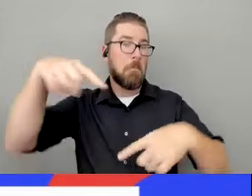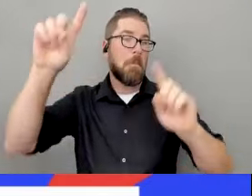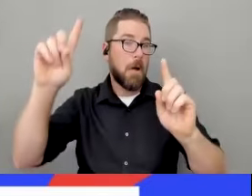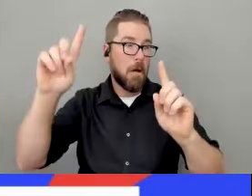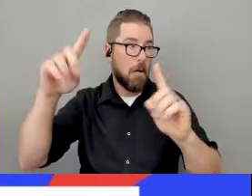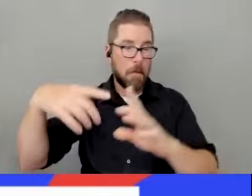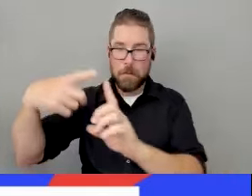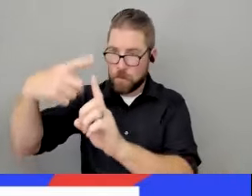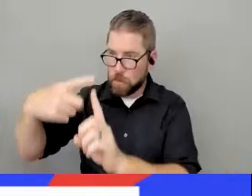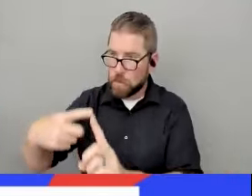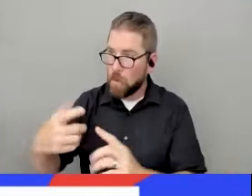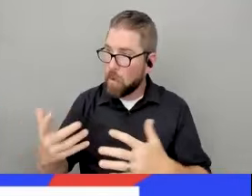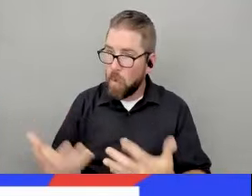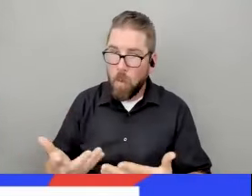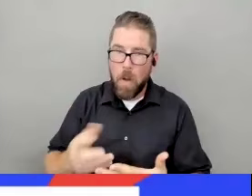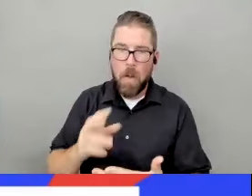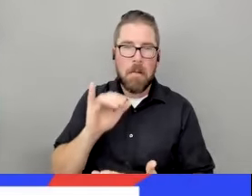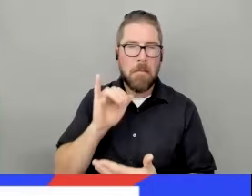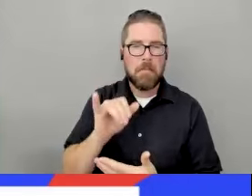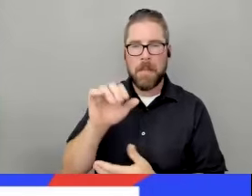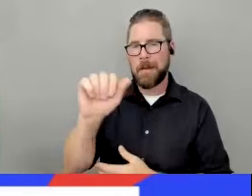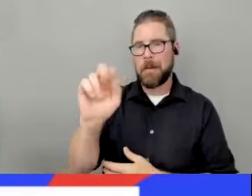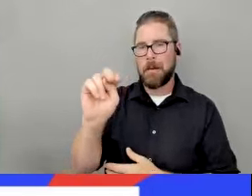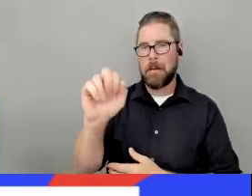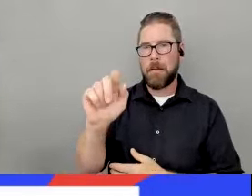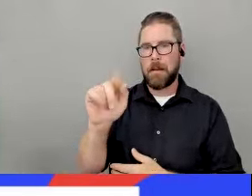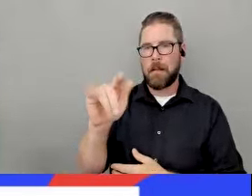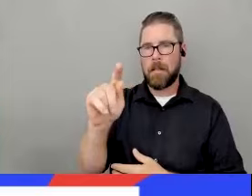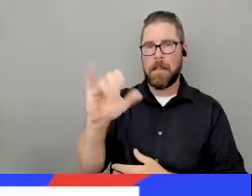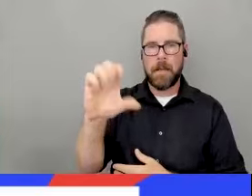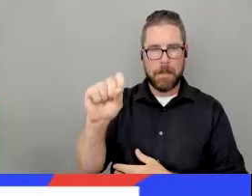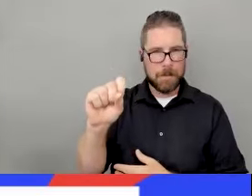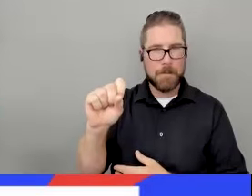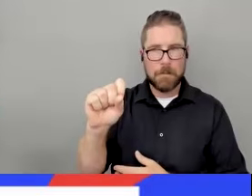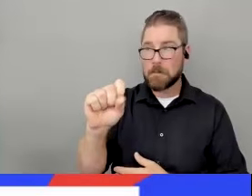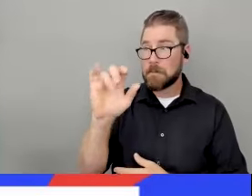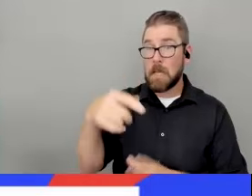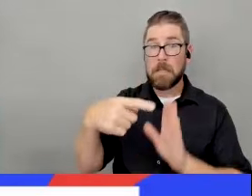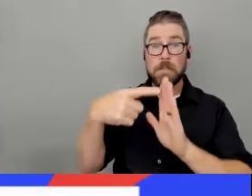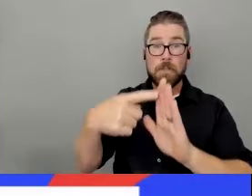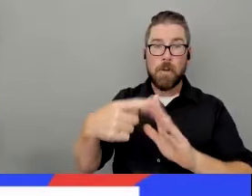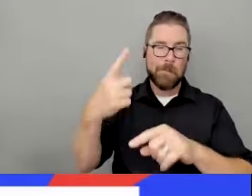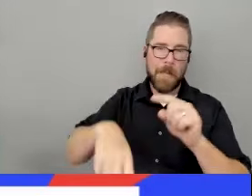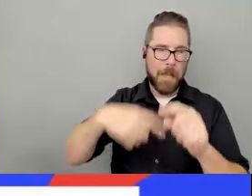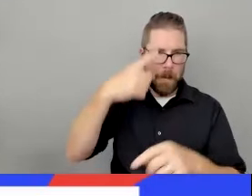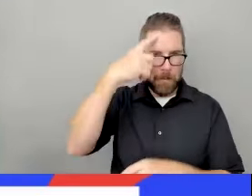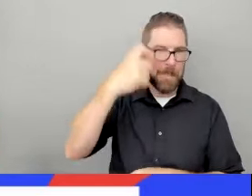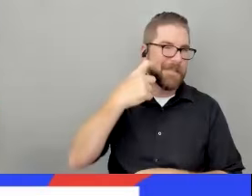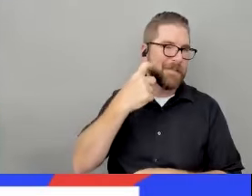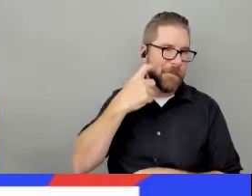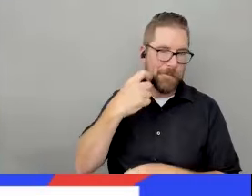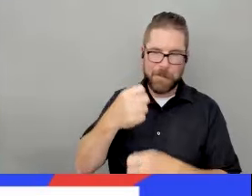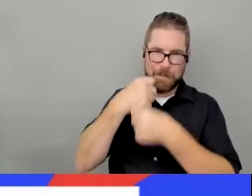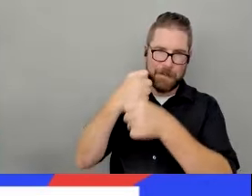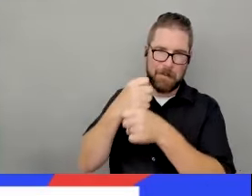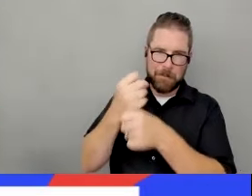of analytic type information. And I don't have any of that to show you because I've just created this and students have not